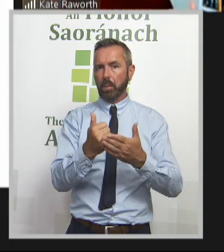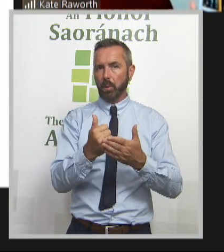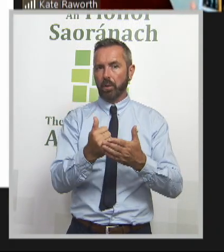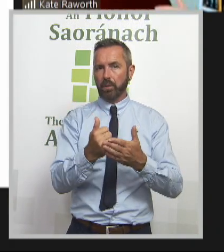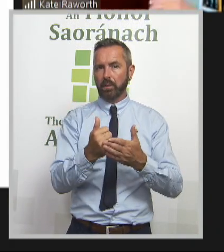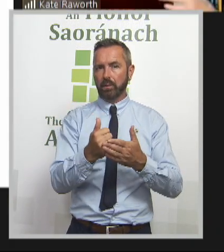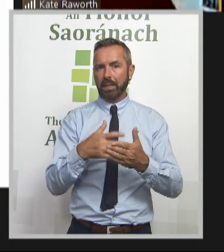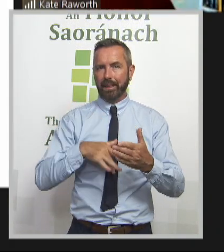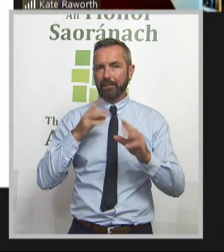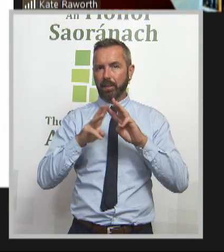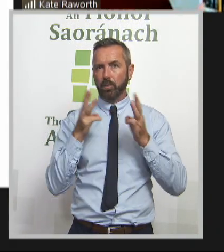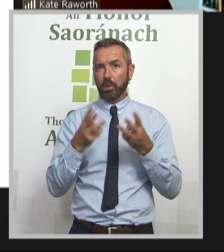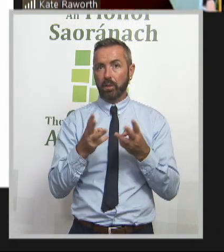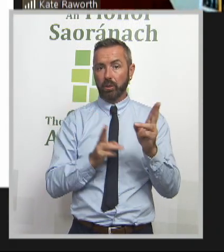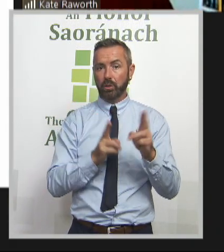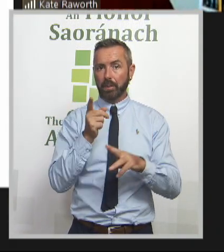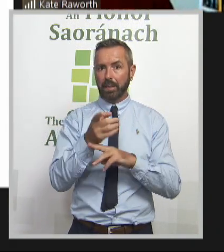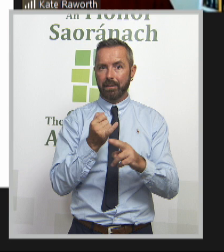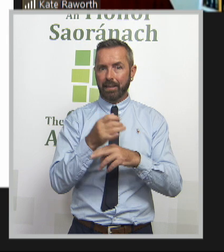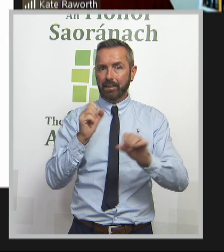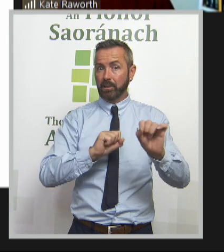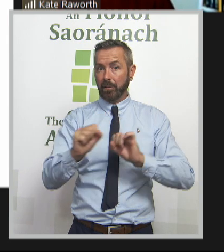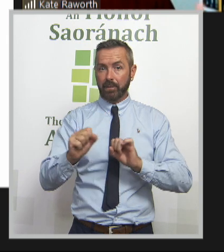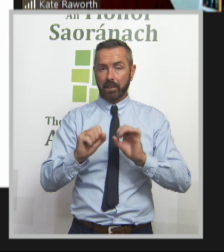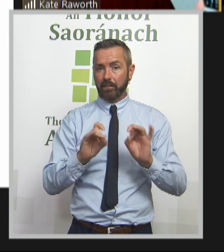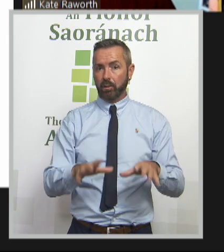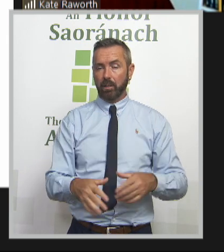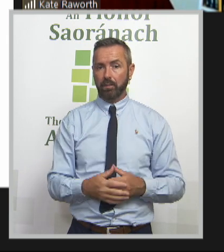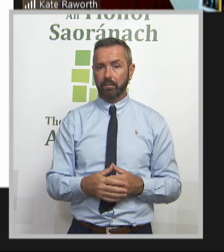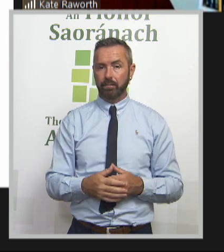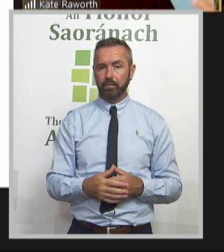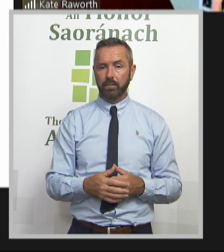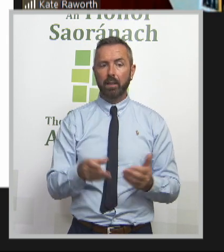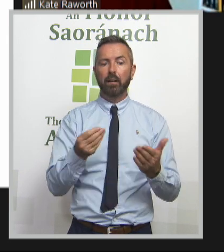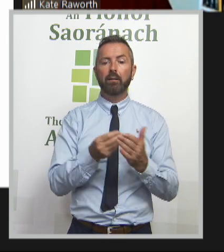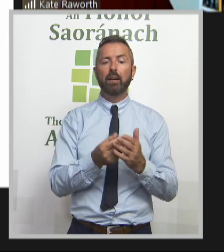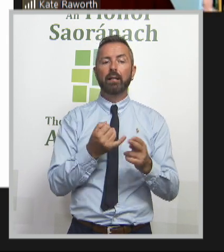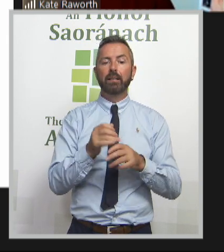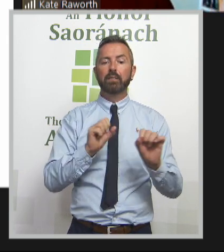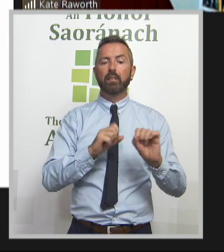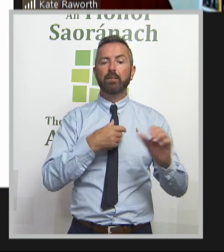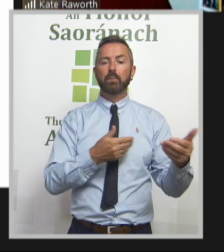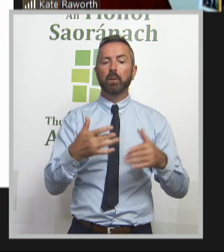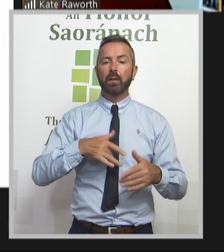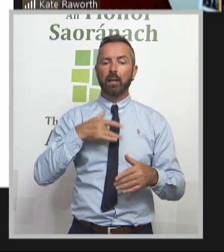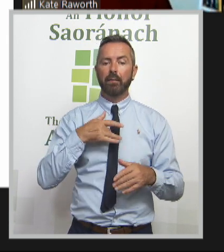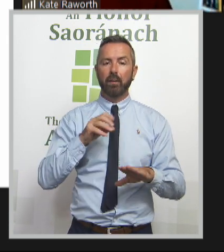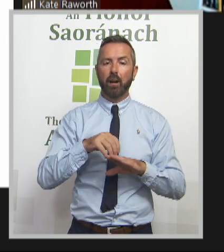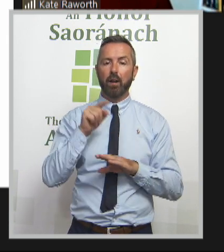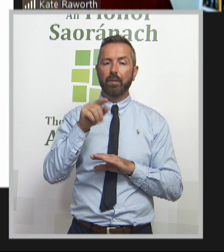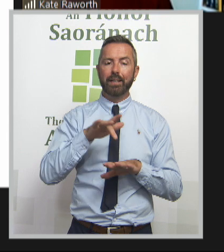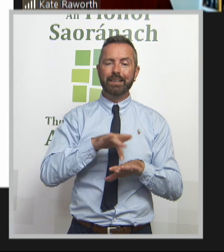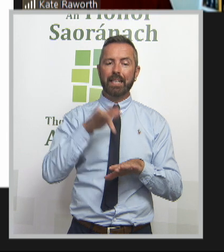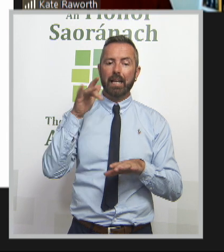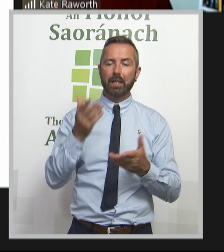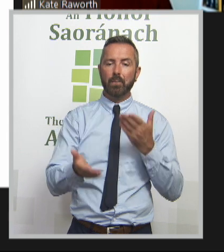world? It should be in service. It's a financial service, after all. Finance should be in service to supporting life on this unique and delicately